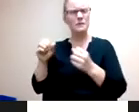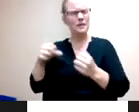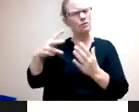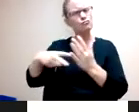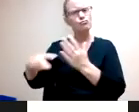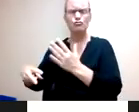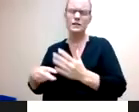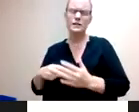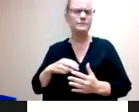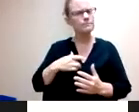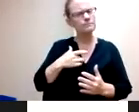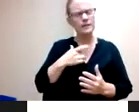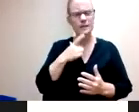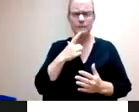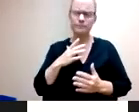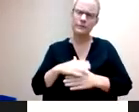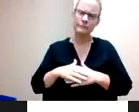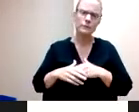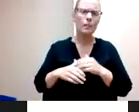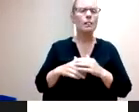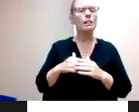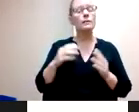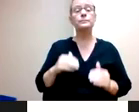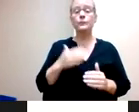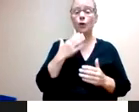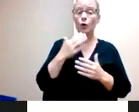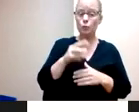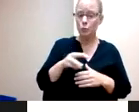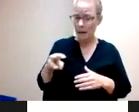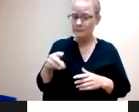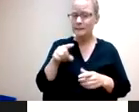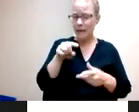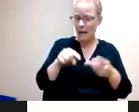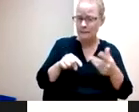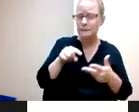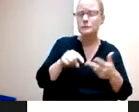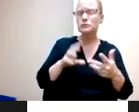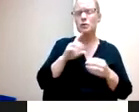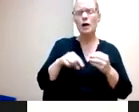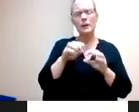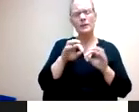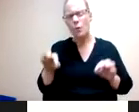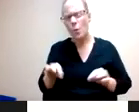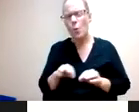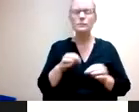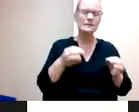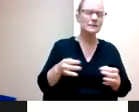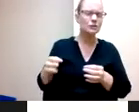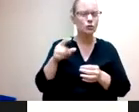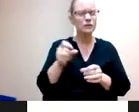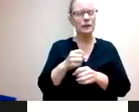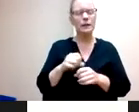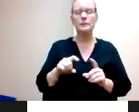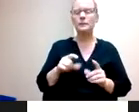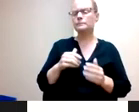other good websites to be able to get these forms and to talk about some of these decisions. So I thank you very